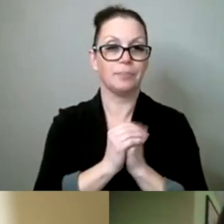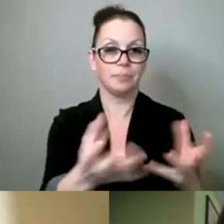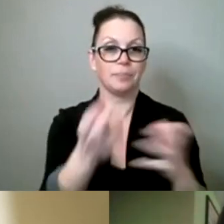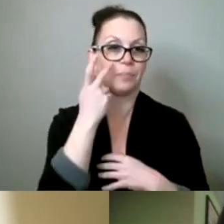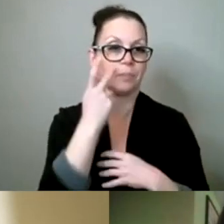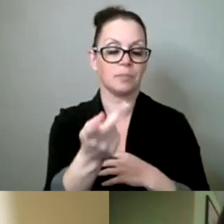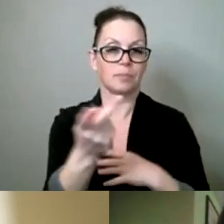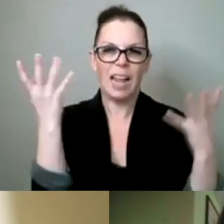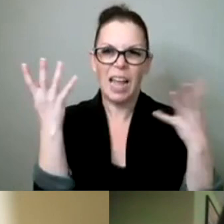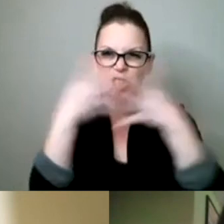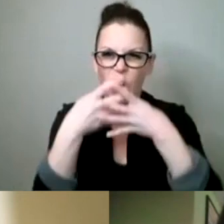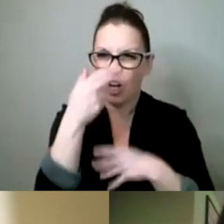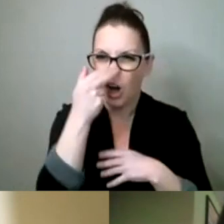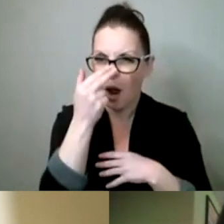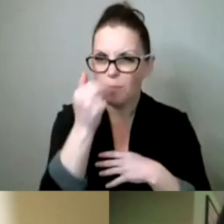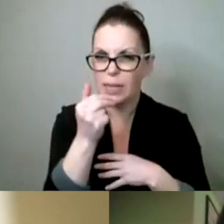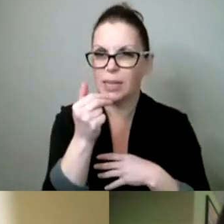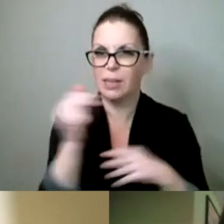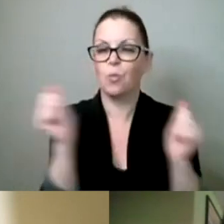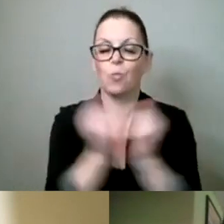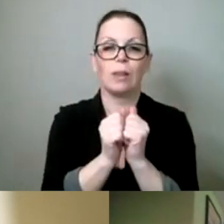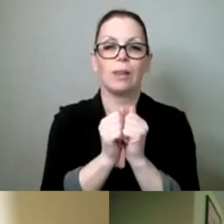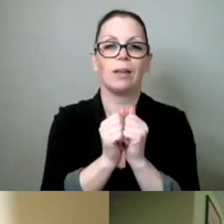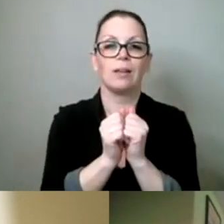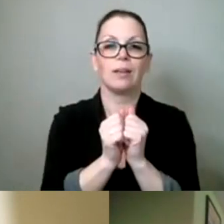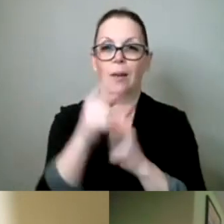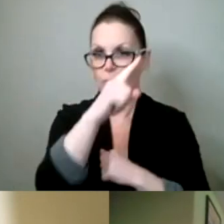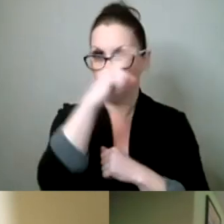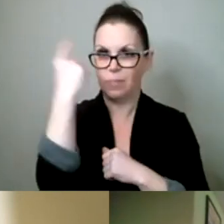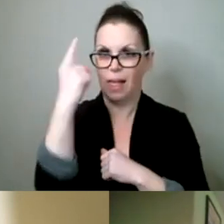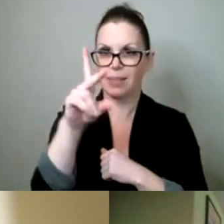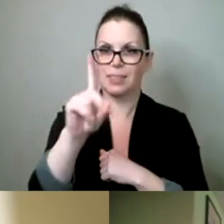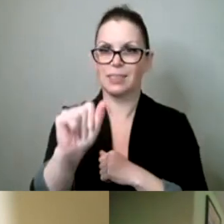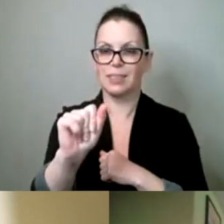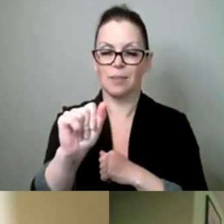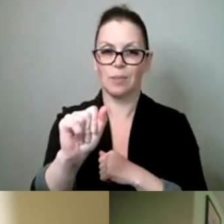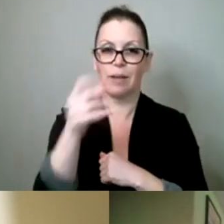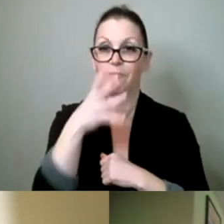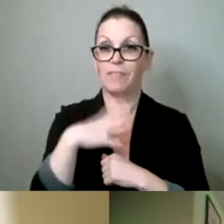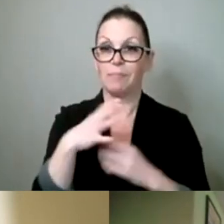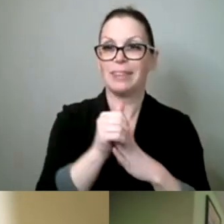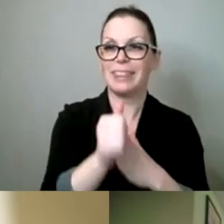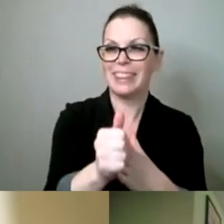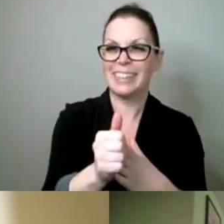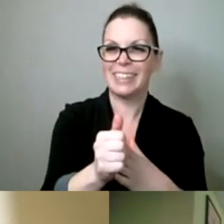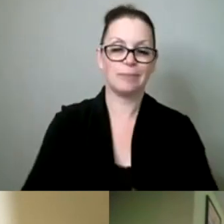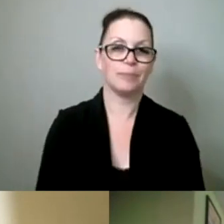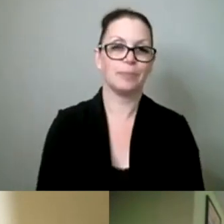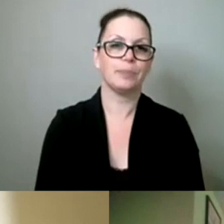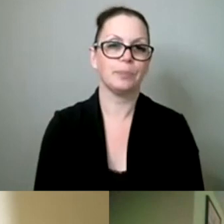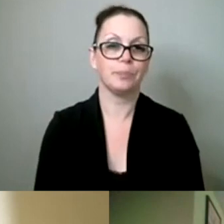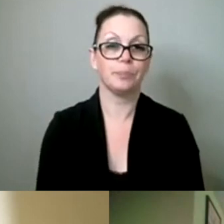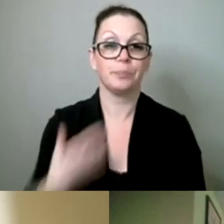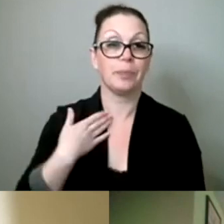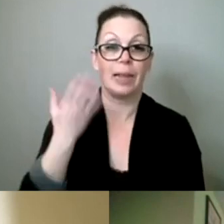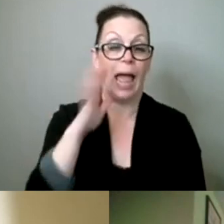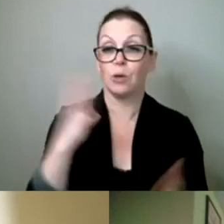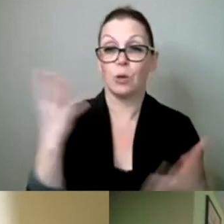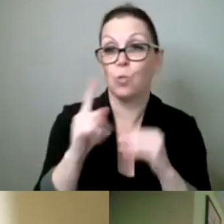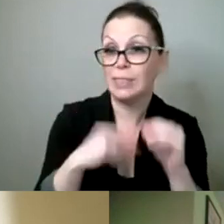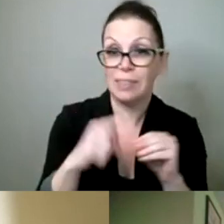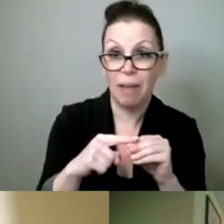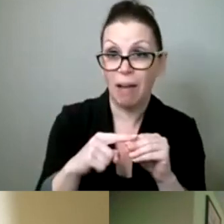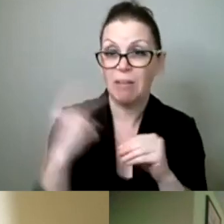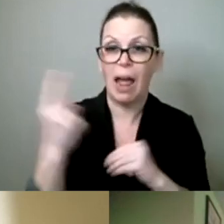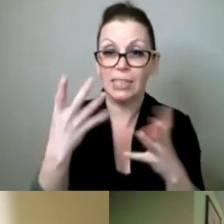I want to see a dark comedy with a Black disabled female lead. I don't know what it's about. I just